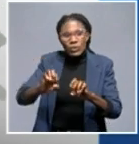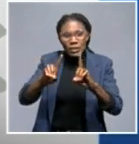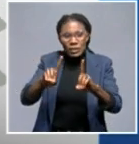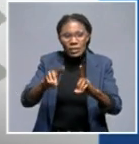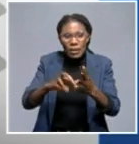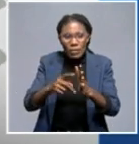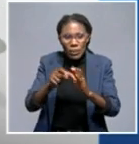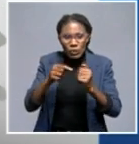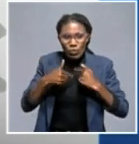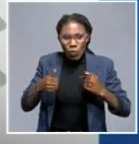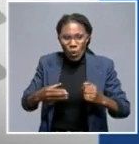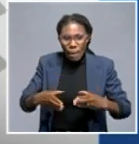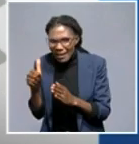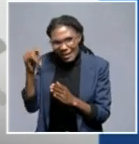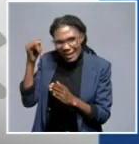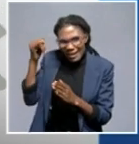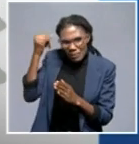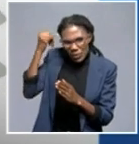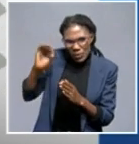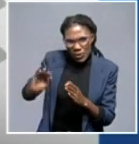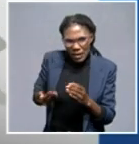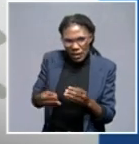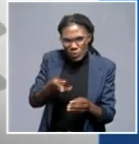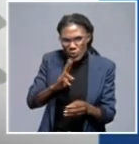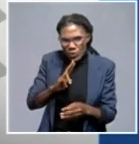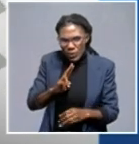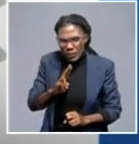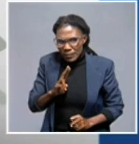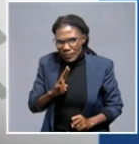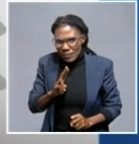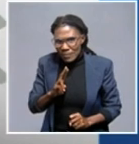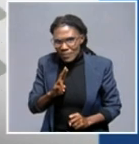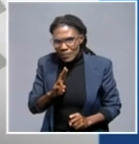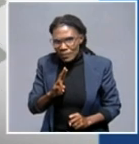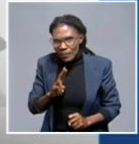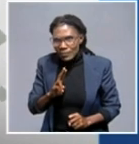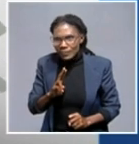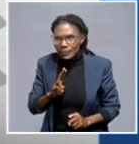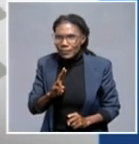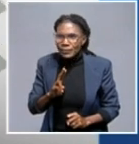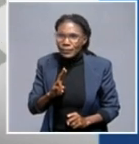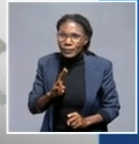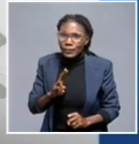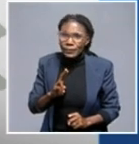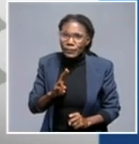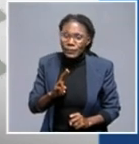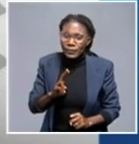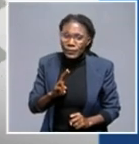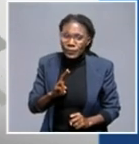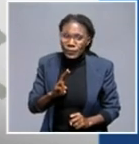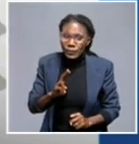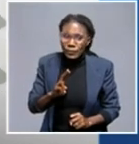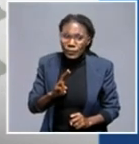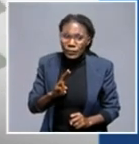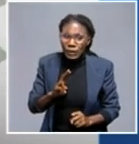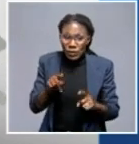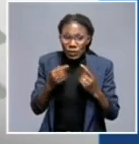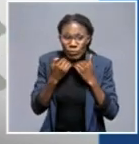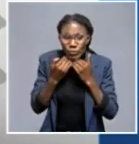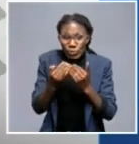that we are focusing on. Well, finally, maybe what I would want to say is that I think it's important